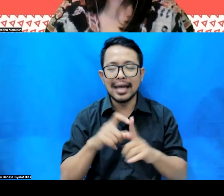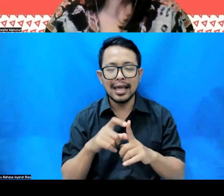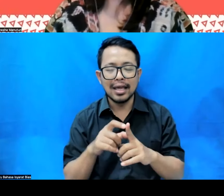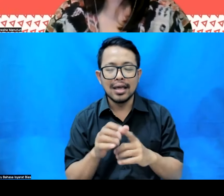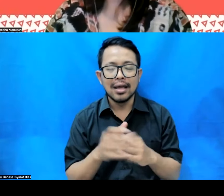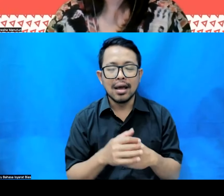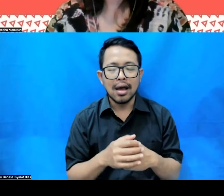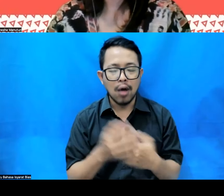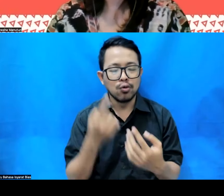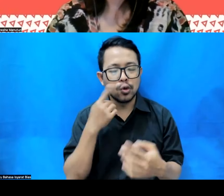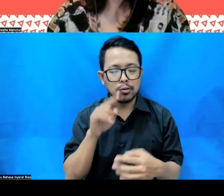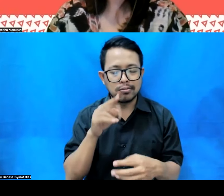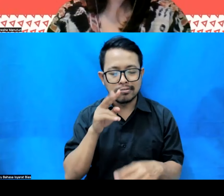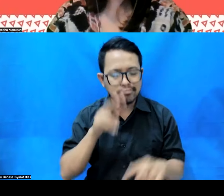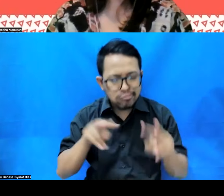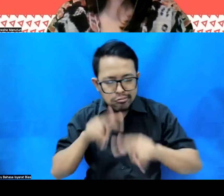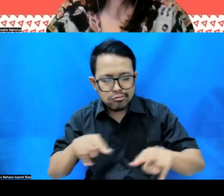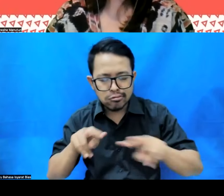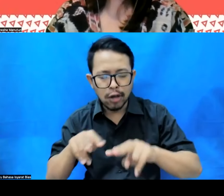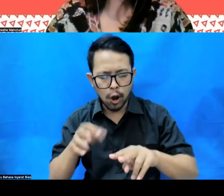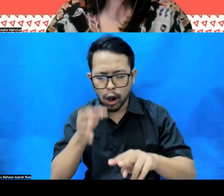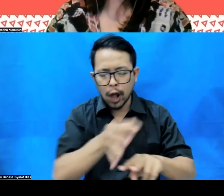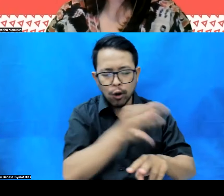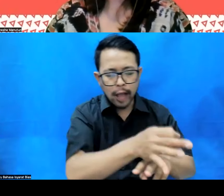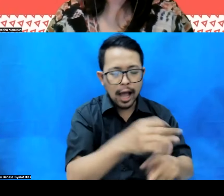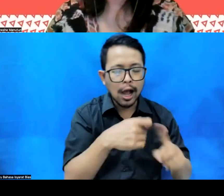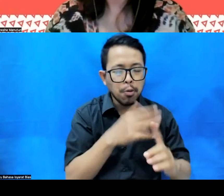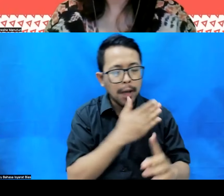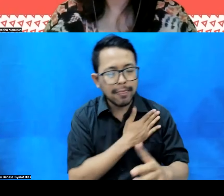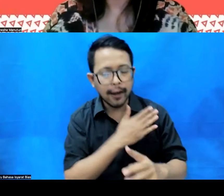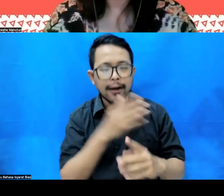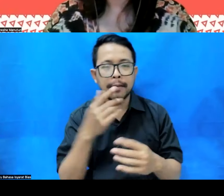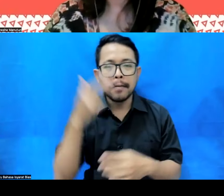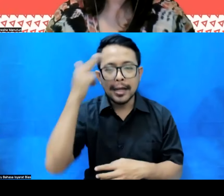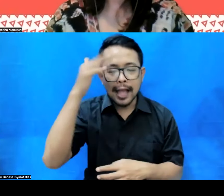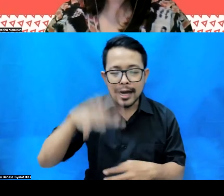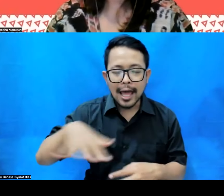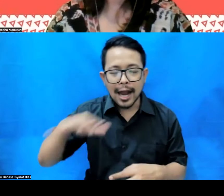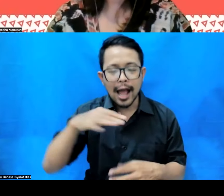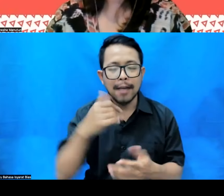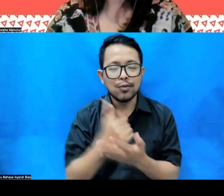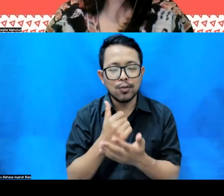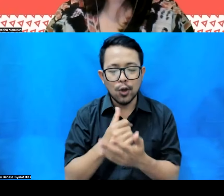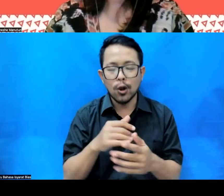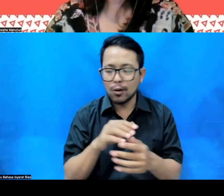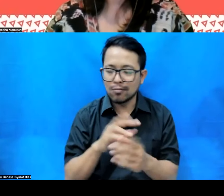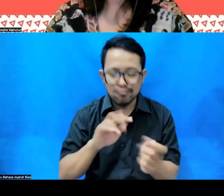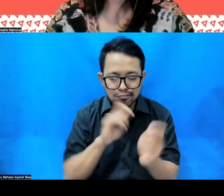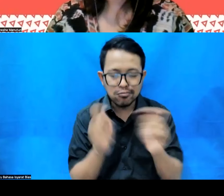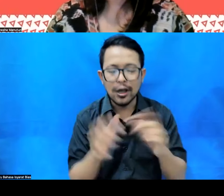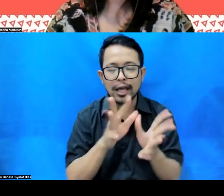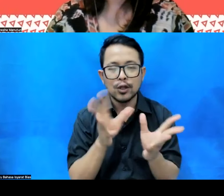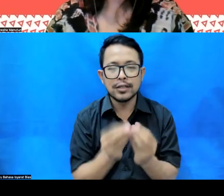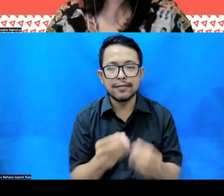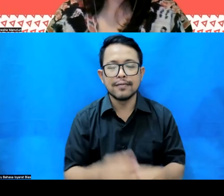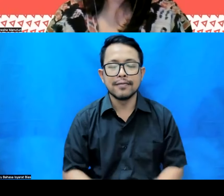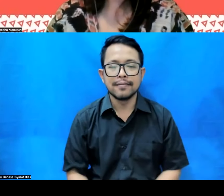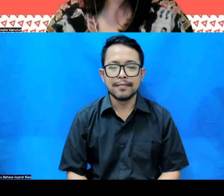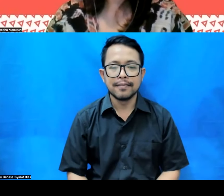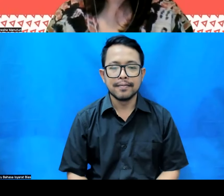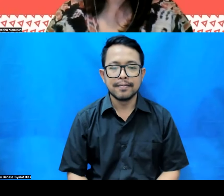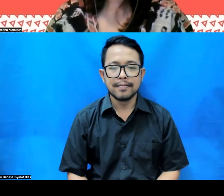the National Commission on Disability to ensure that each city, regency, and regional government becomes an